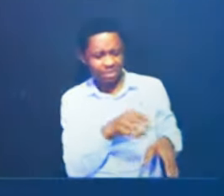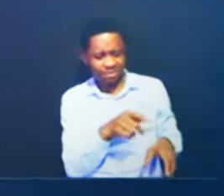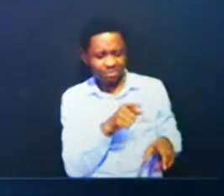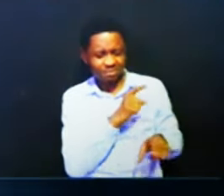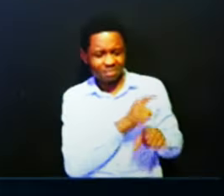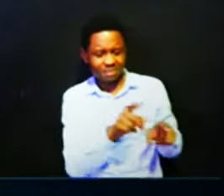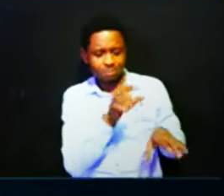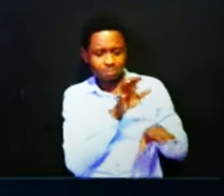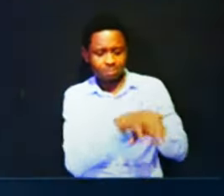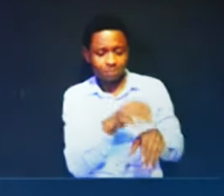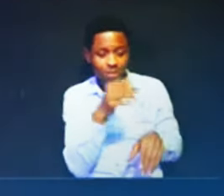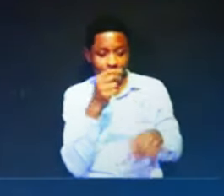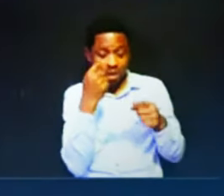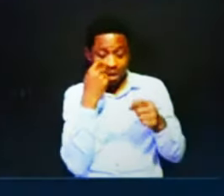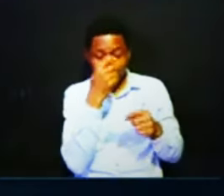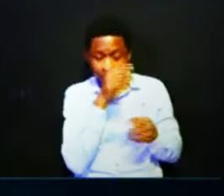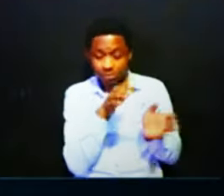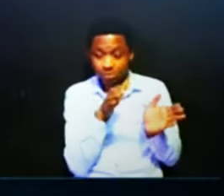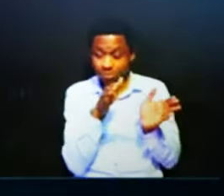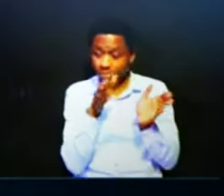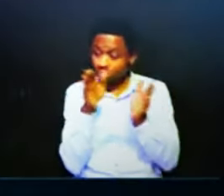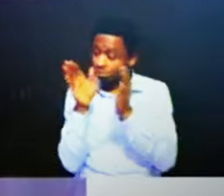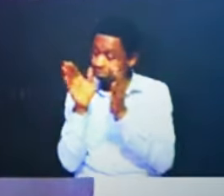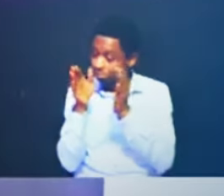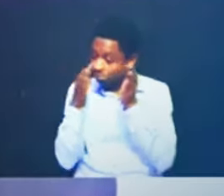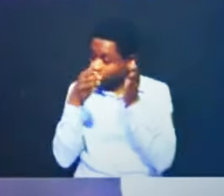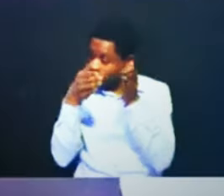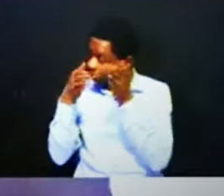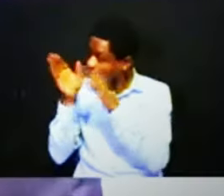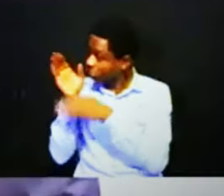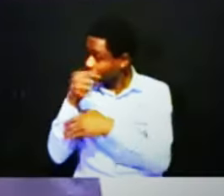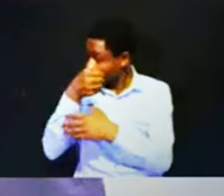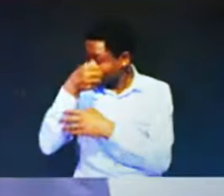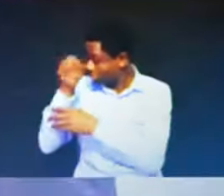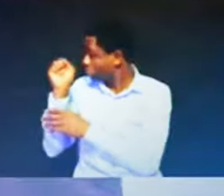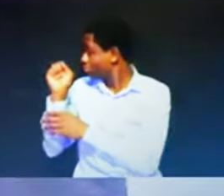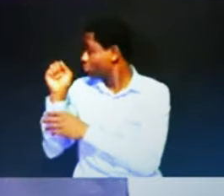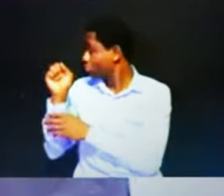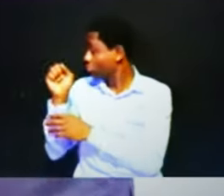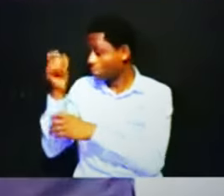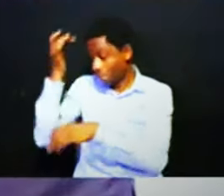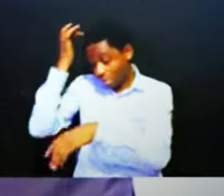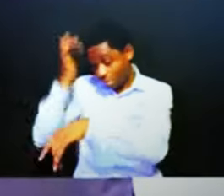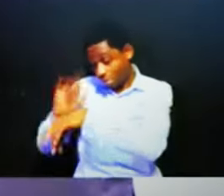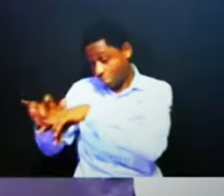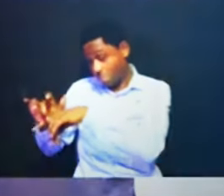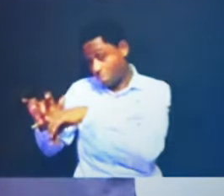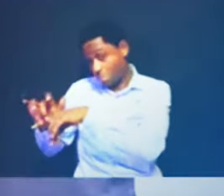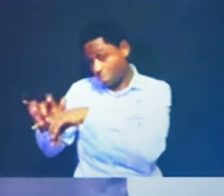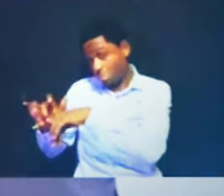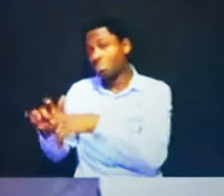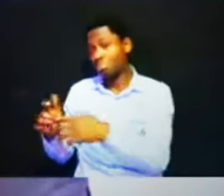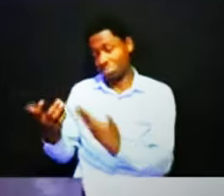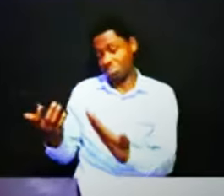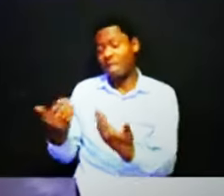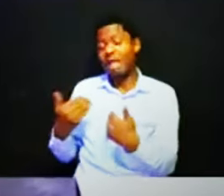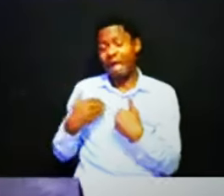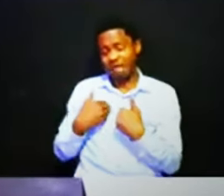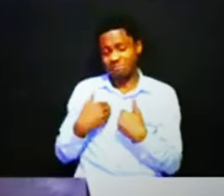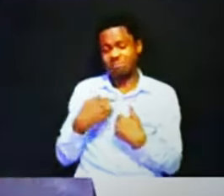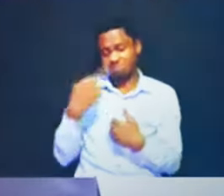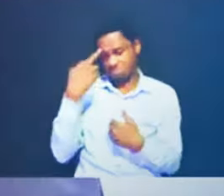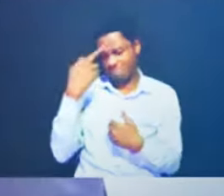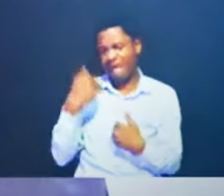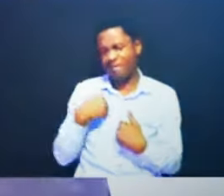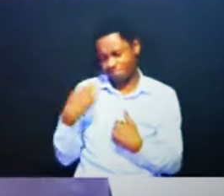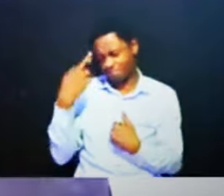ikoso nanso na ye twi ani. There is a reason to that. Because sometimes people are afraid of